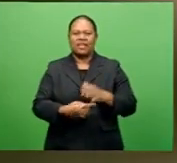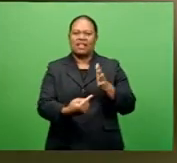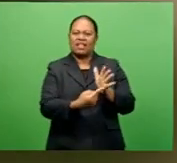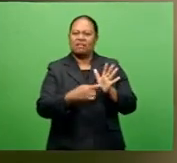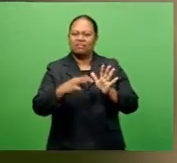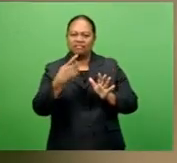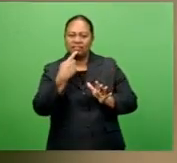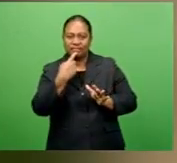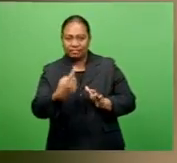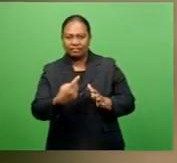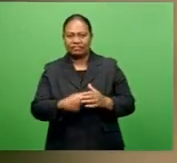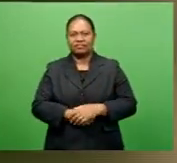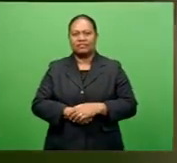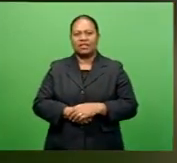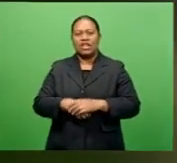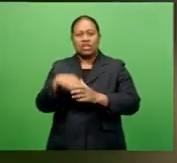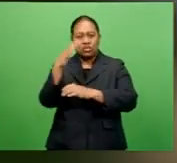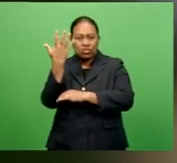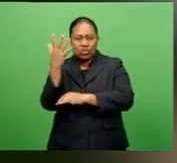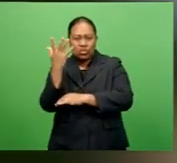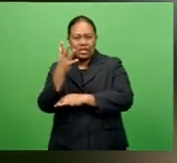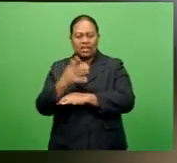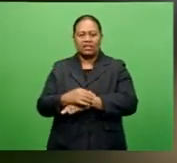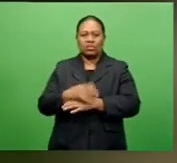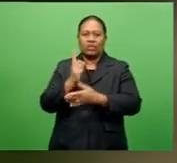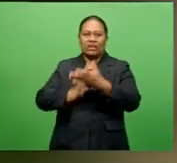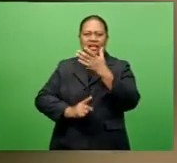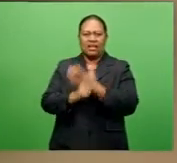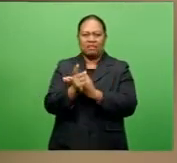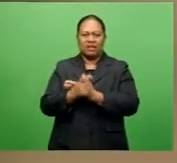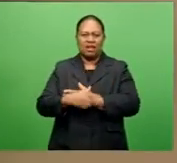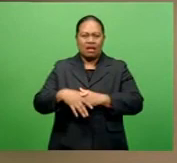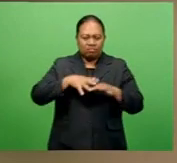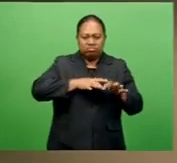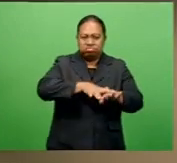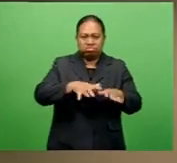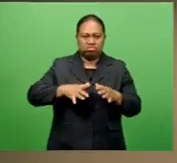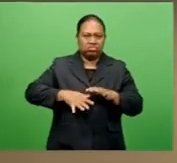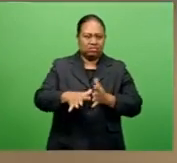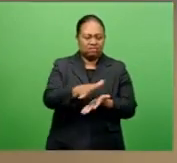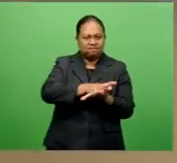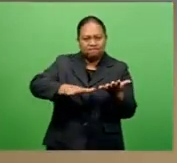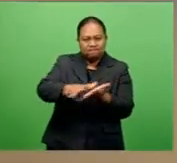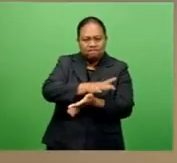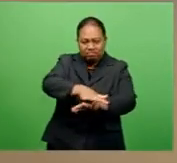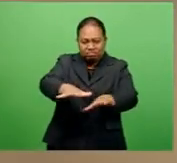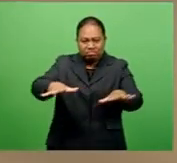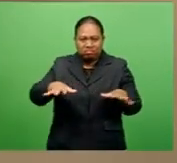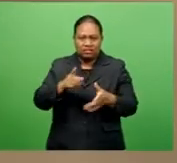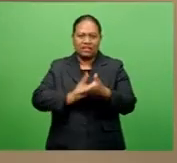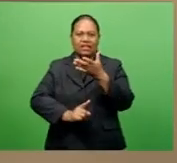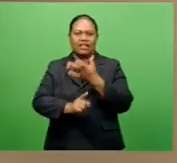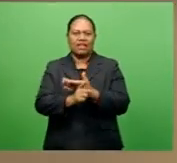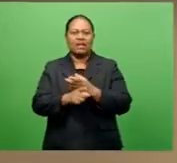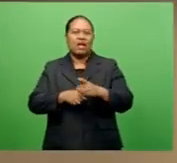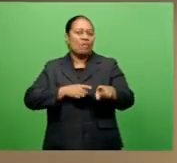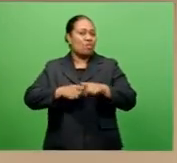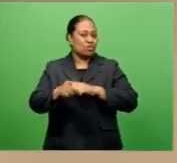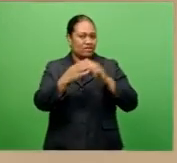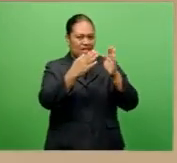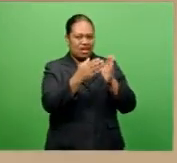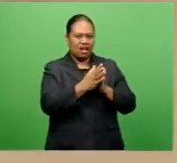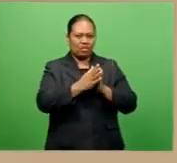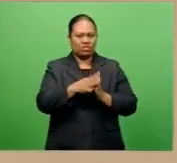Siona Ratulevu says tree branches and debris are scattered everywhere and storm surges partly damaged houses